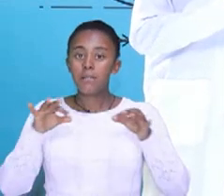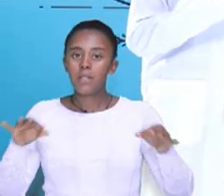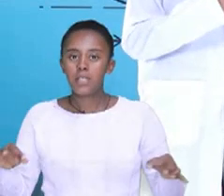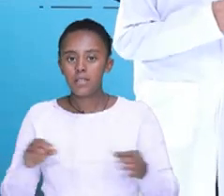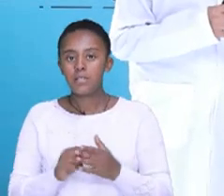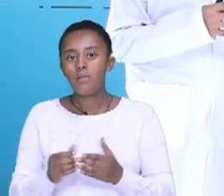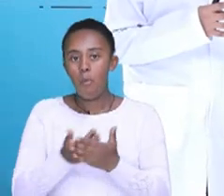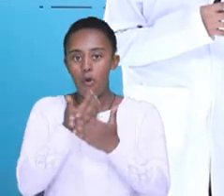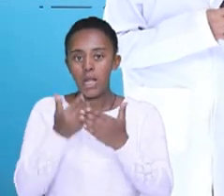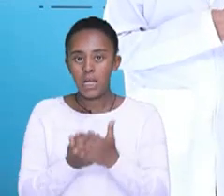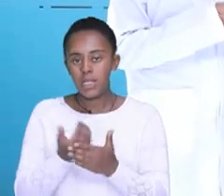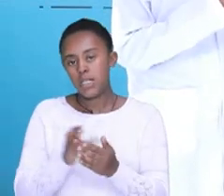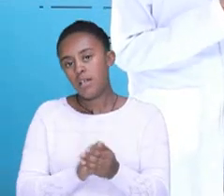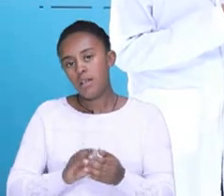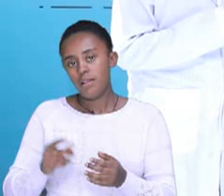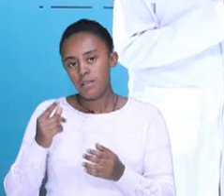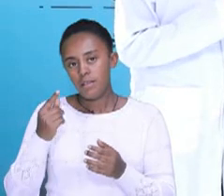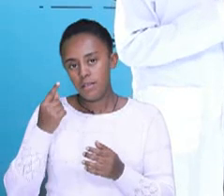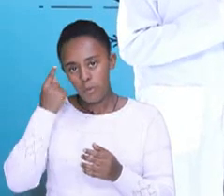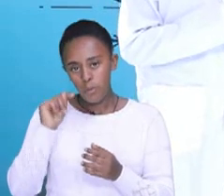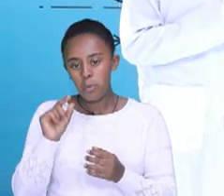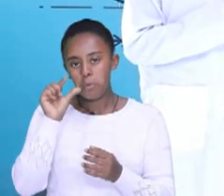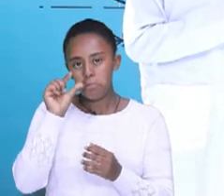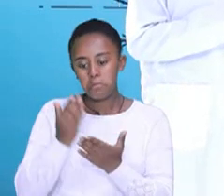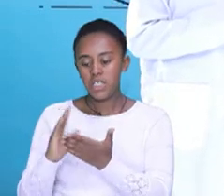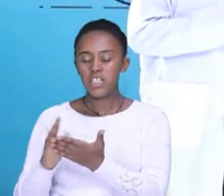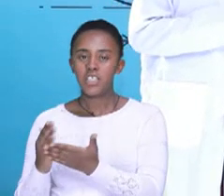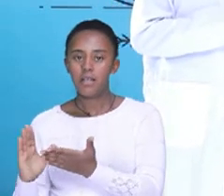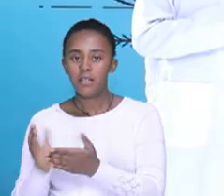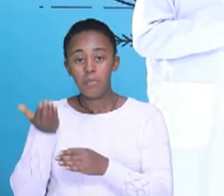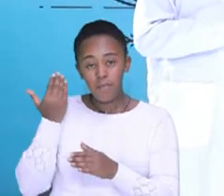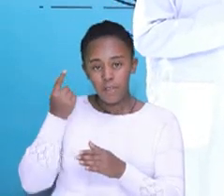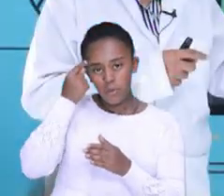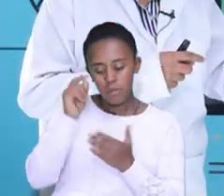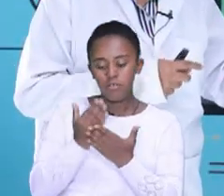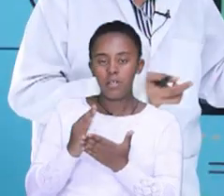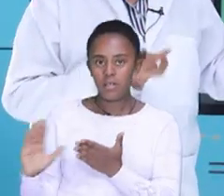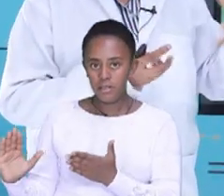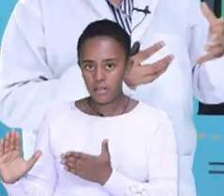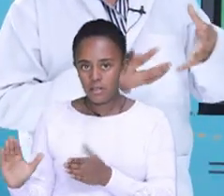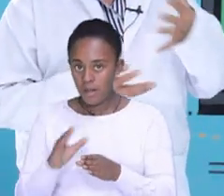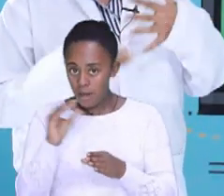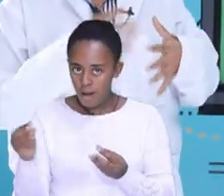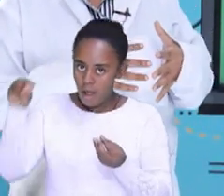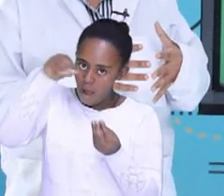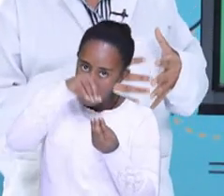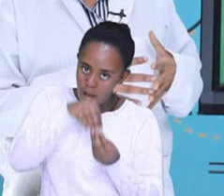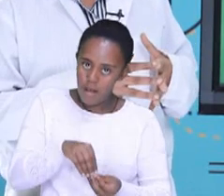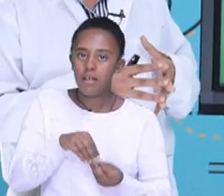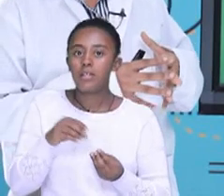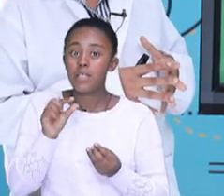statements, the modern cell theory rejects some ideas from previous theories and add